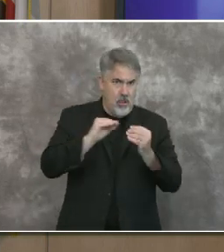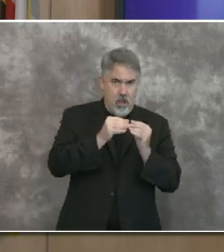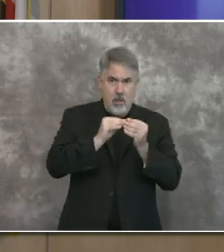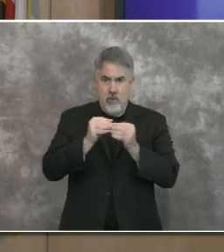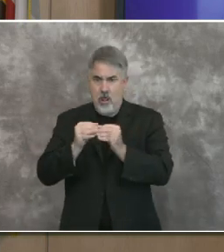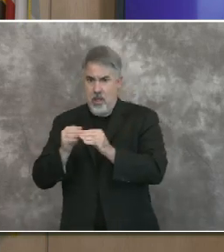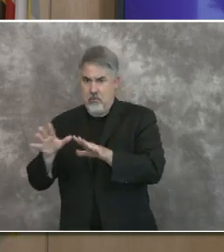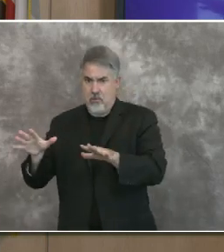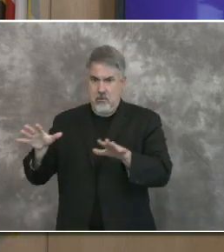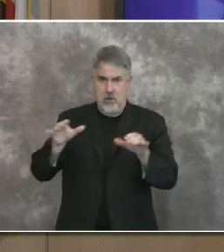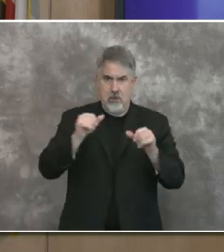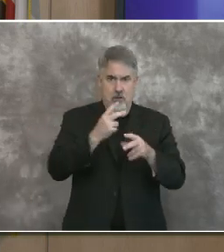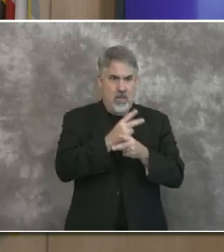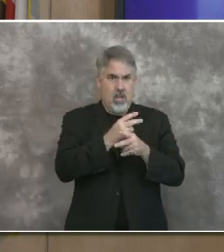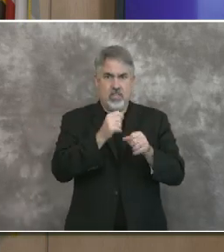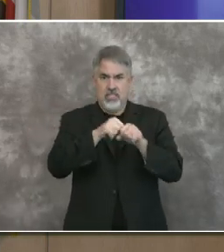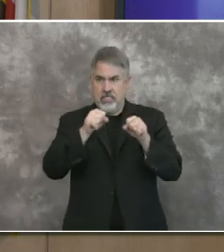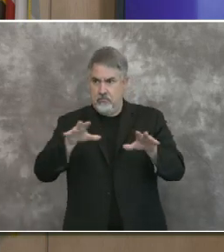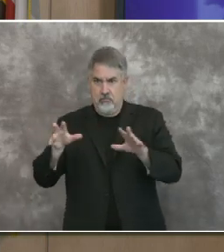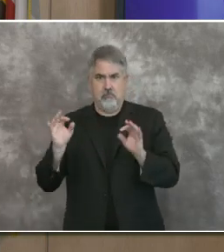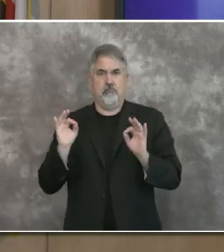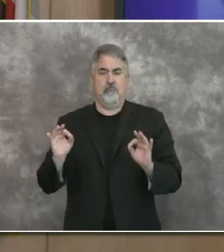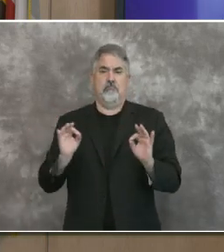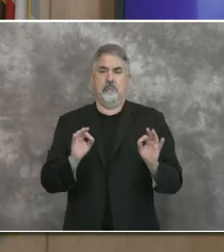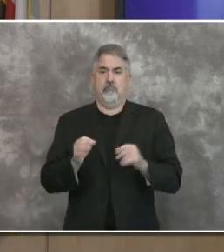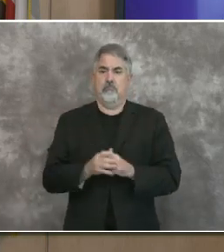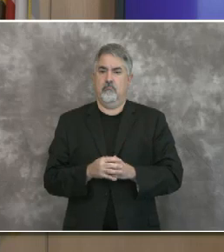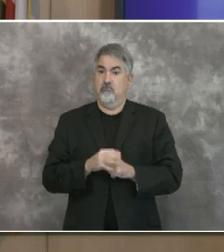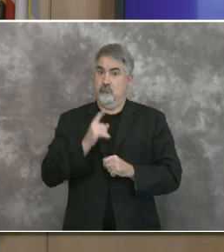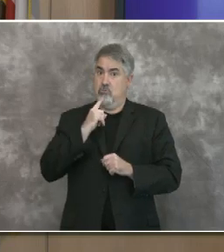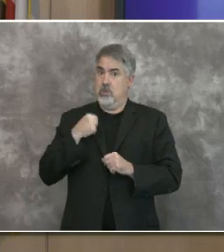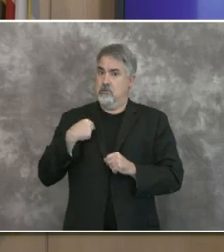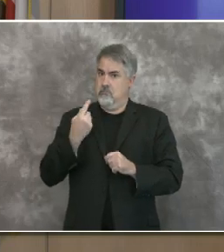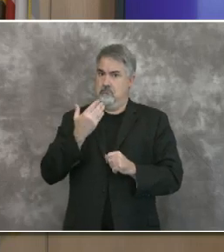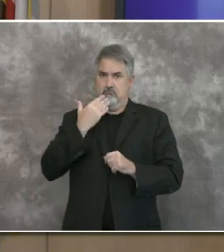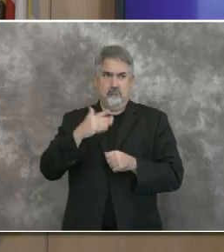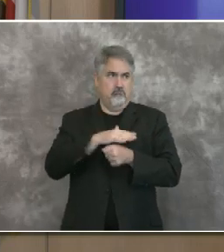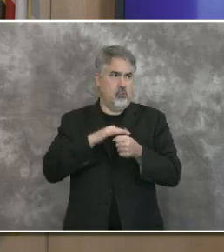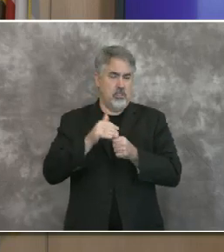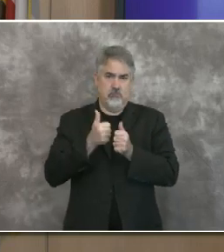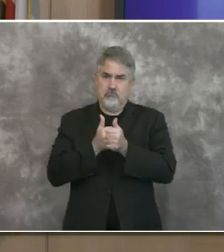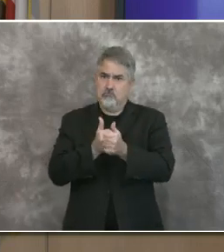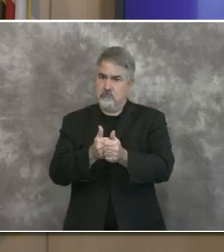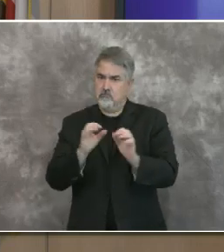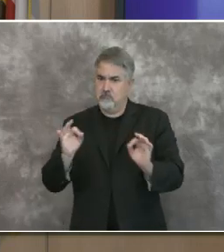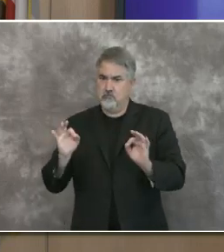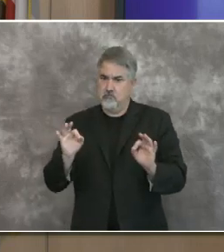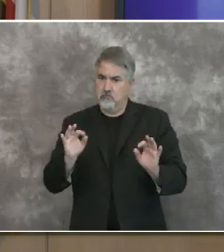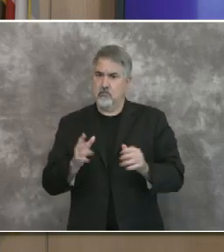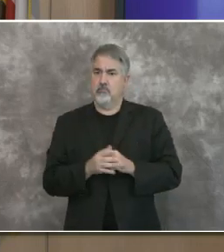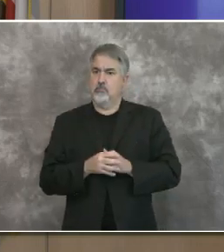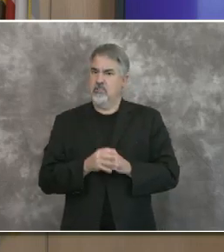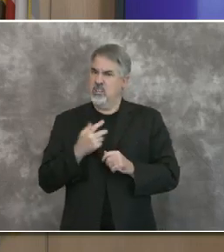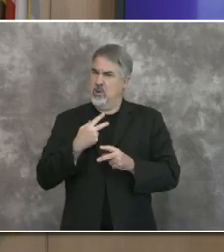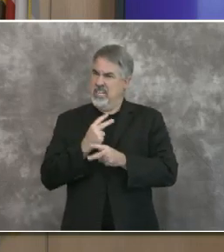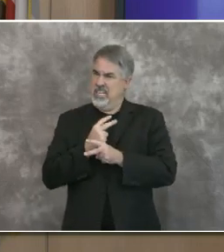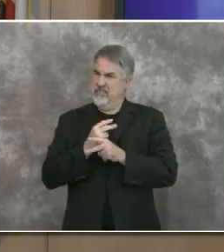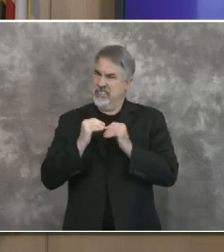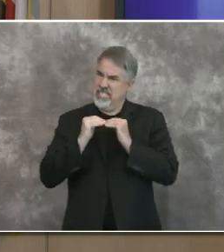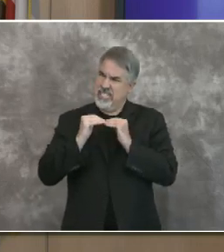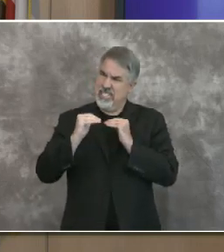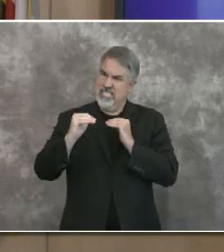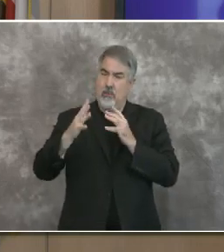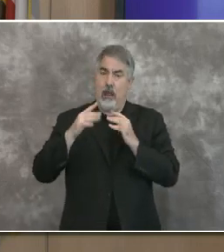capacity. To date, we have done a really good job as a region in terms of coming out this. We want that progress to continue, and we